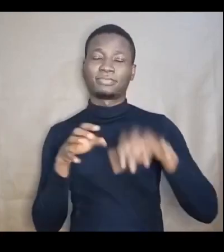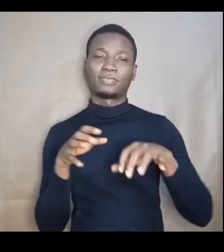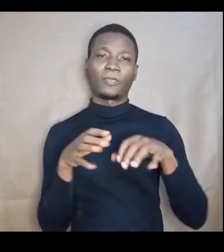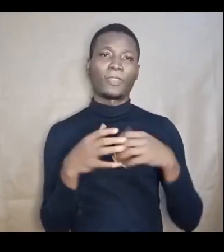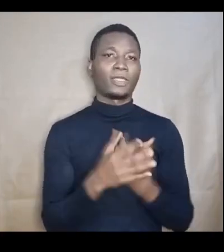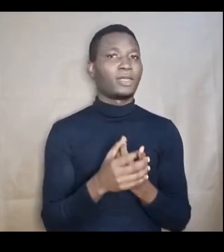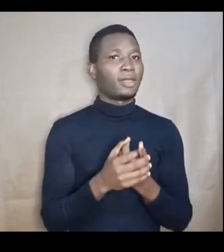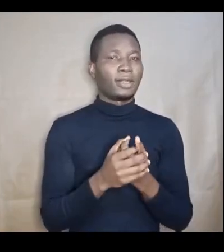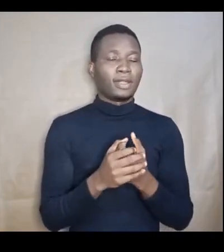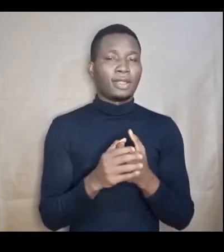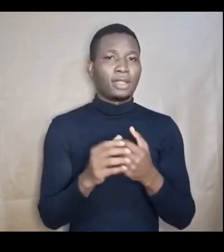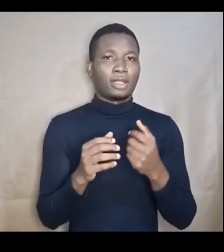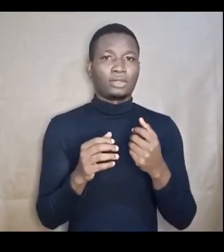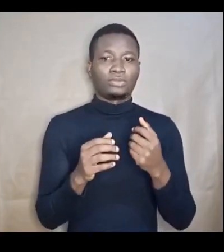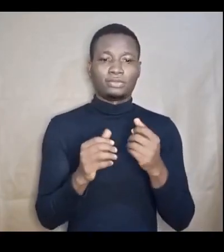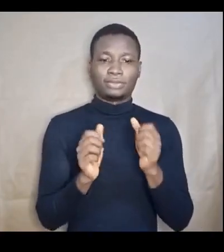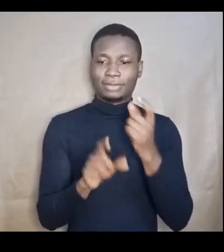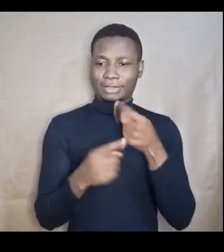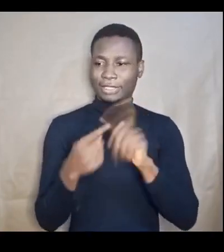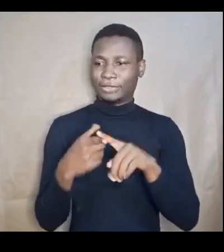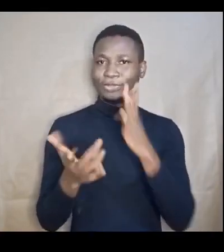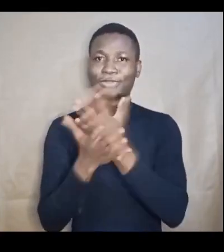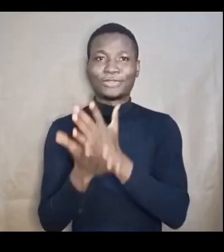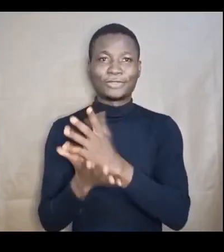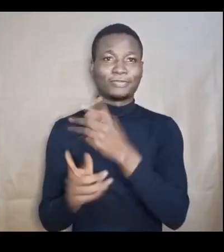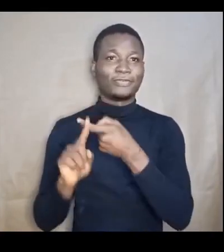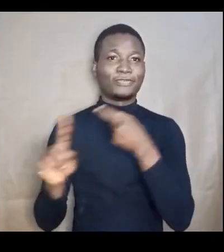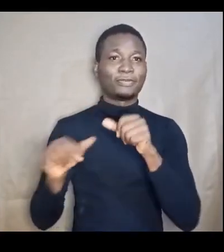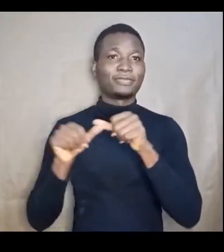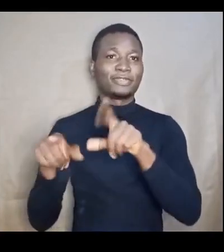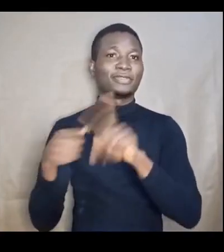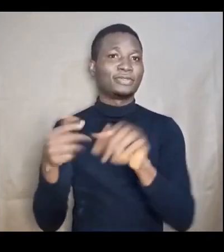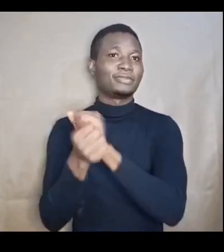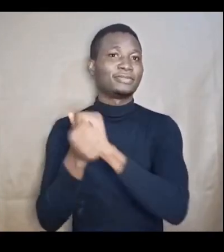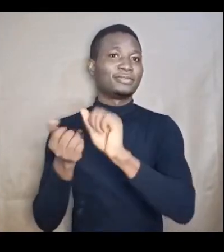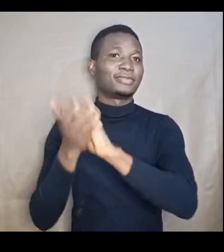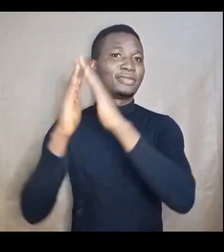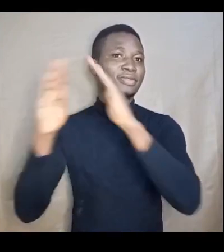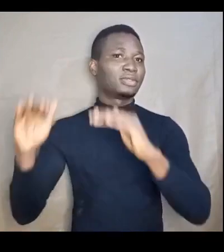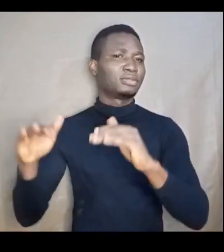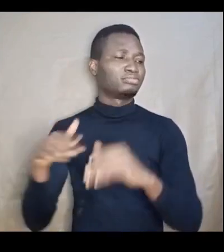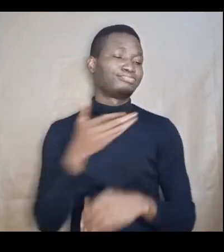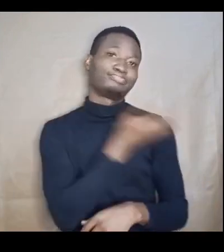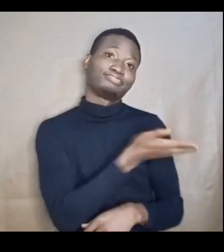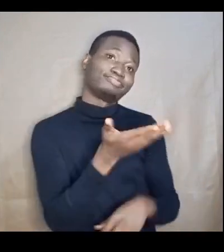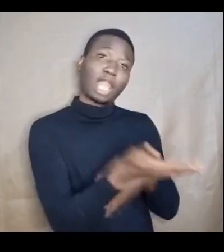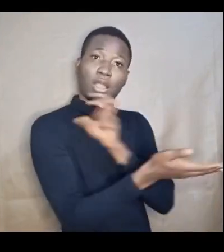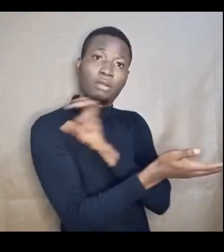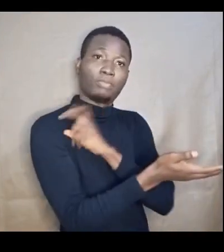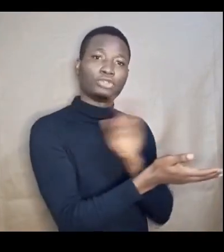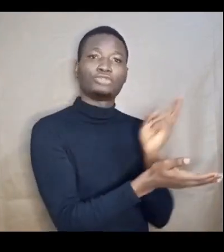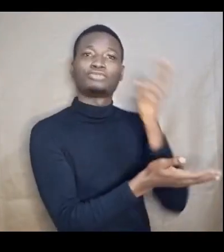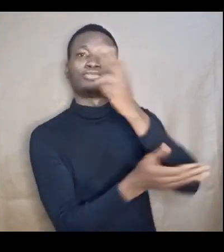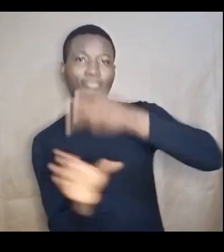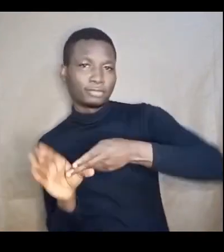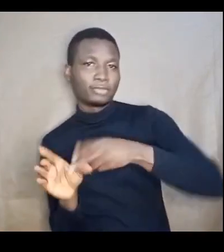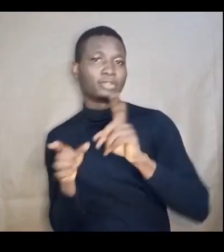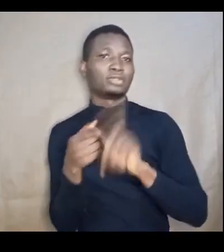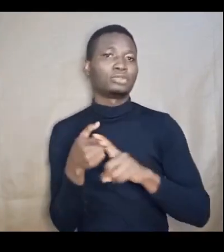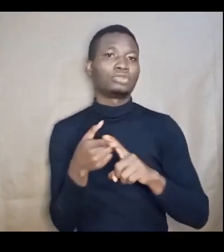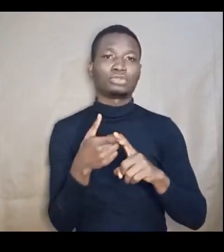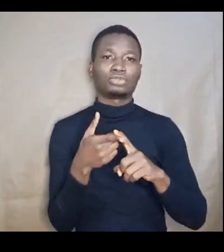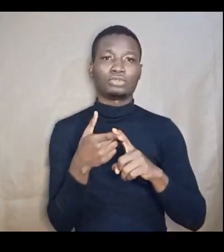machine, the equipment, with intent of stopping him from going on. And of course, the security agencies had to, intervene